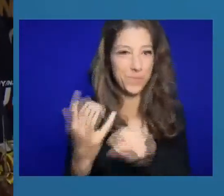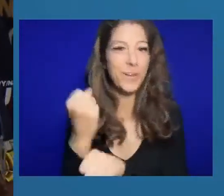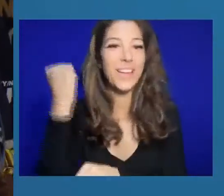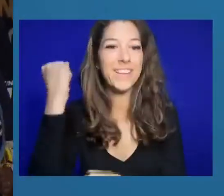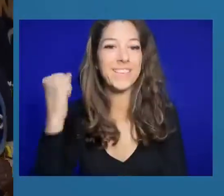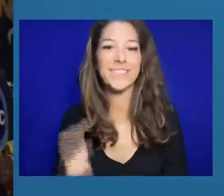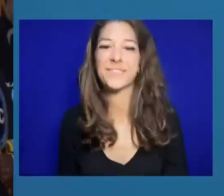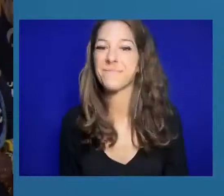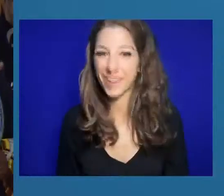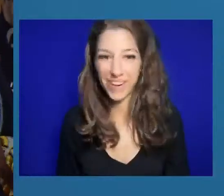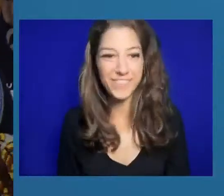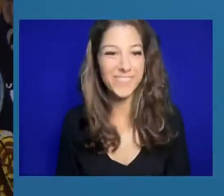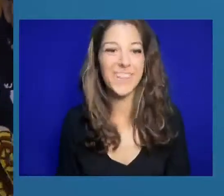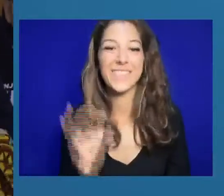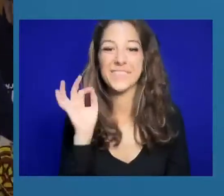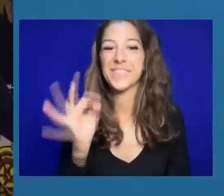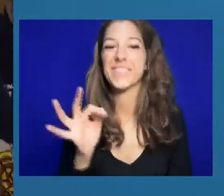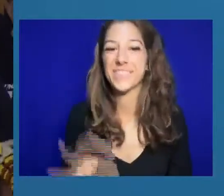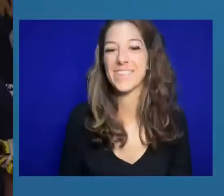right. Okay.